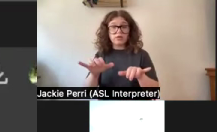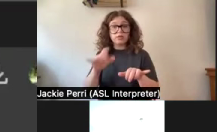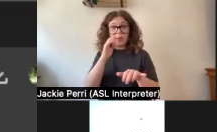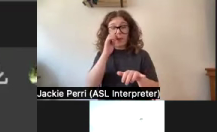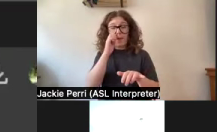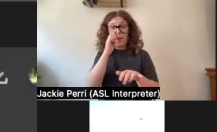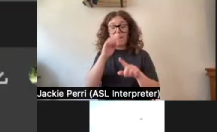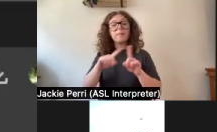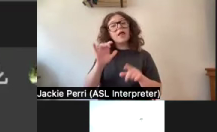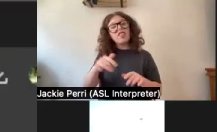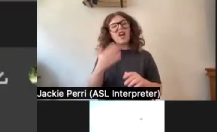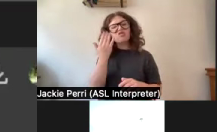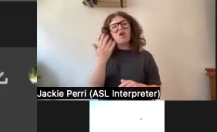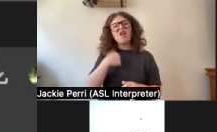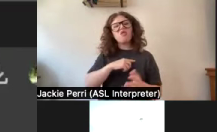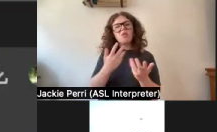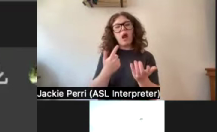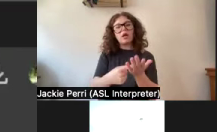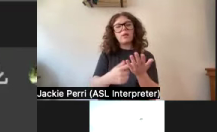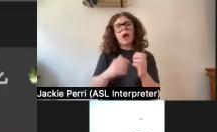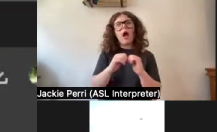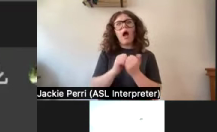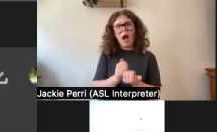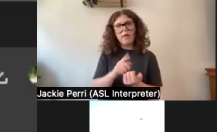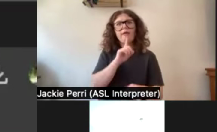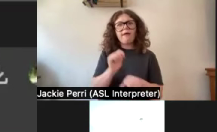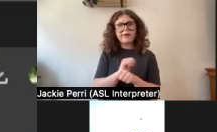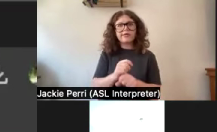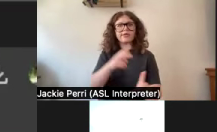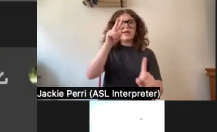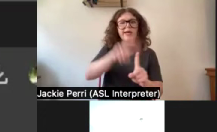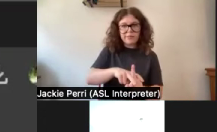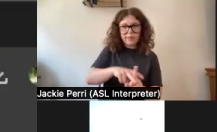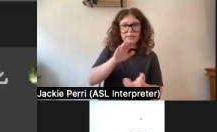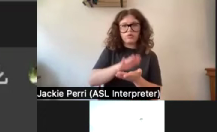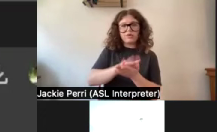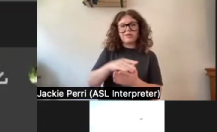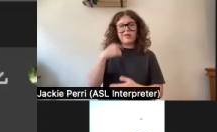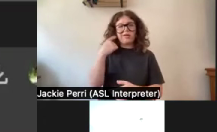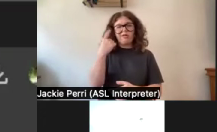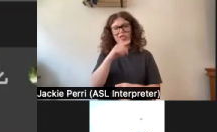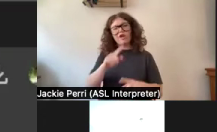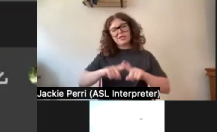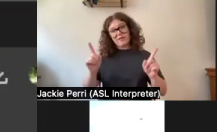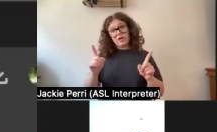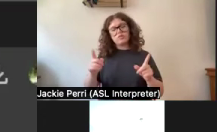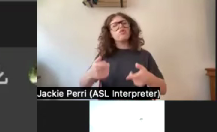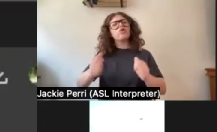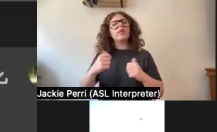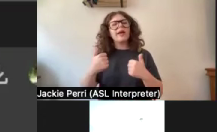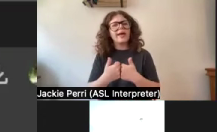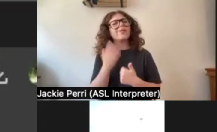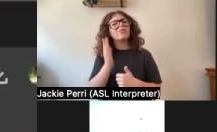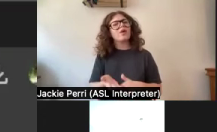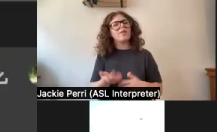what the implementation of that looks like, because that might look very different. So we're going to play a quick game of true false here. So